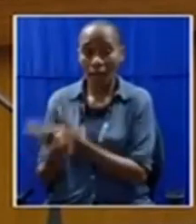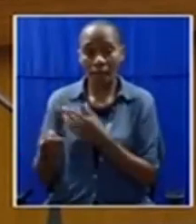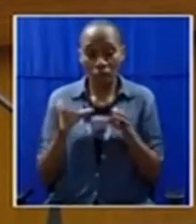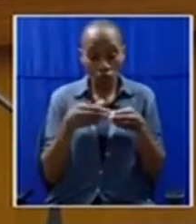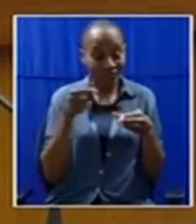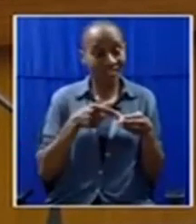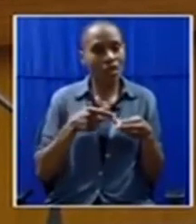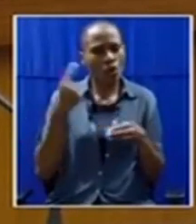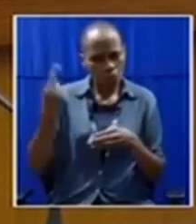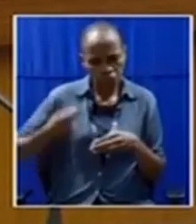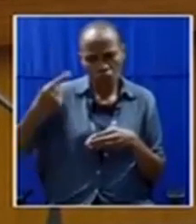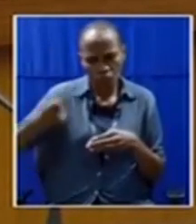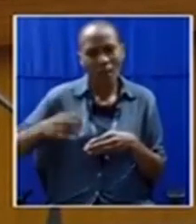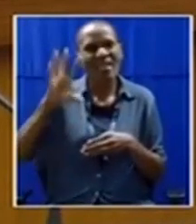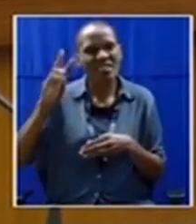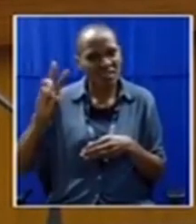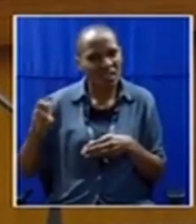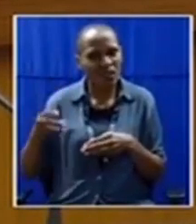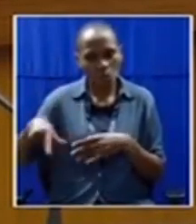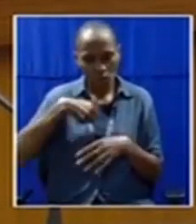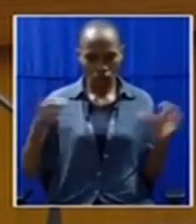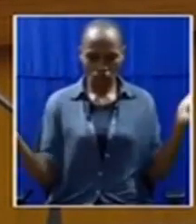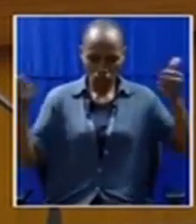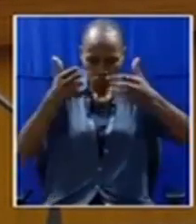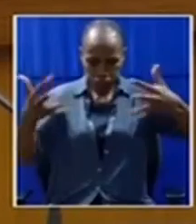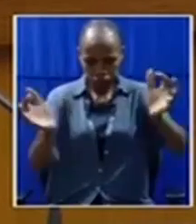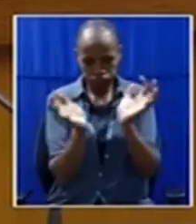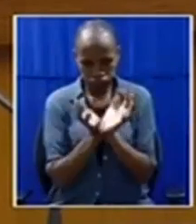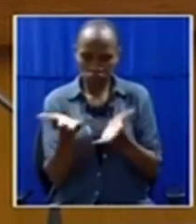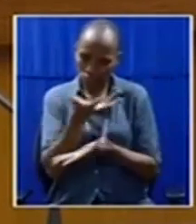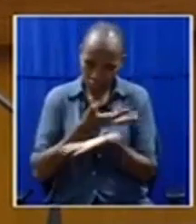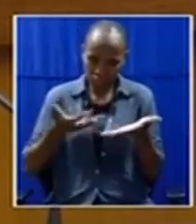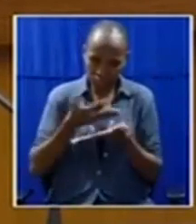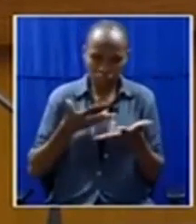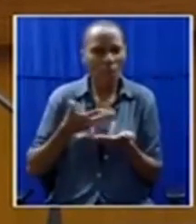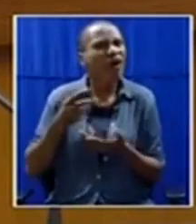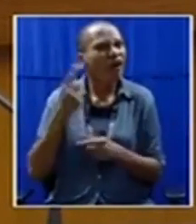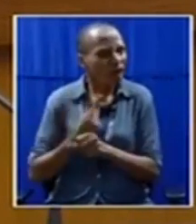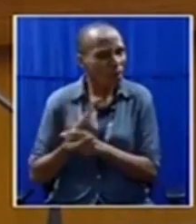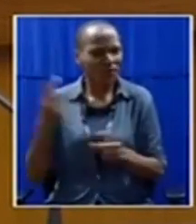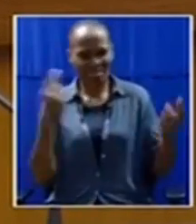morning were taken by consensus. So we were not always